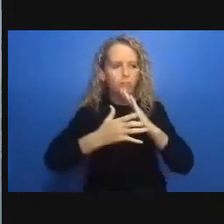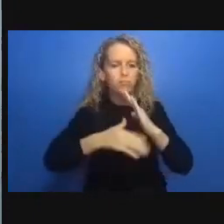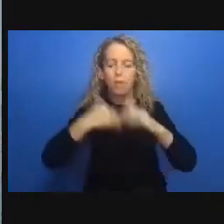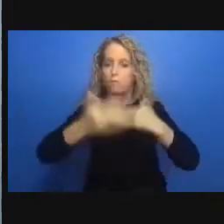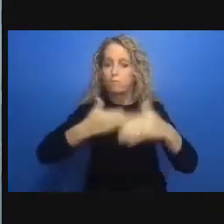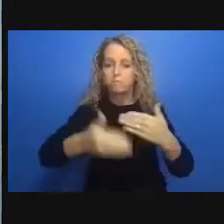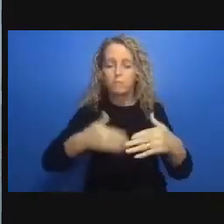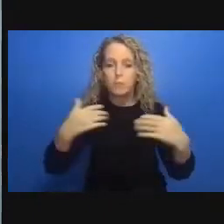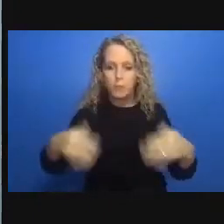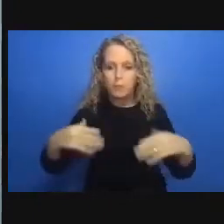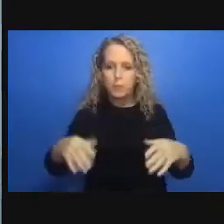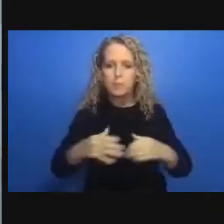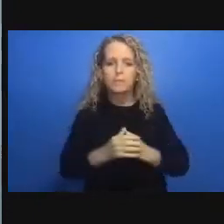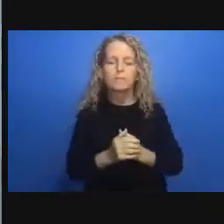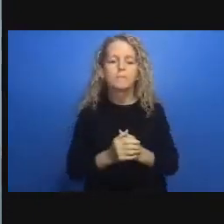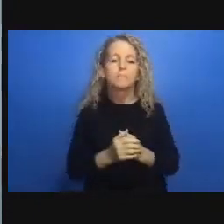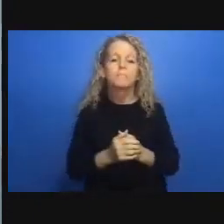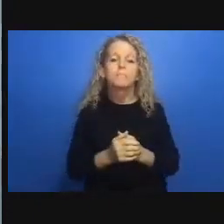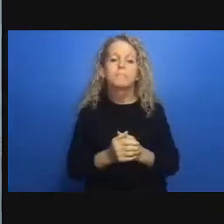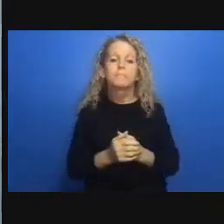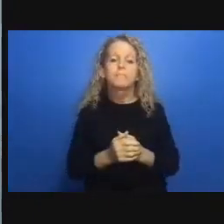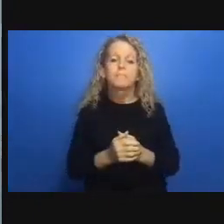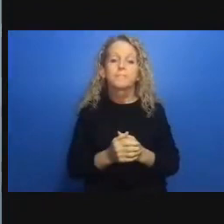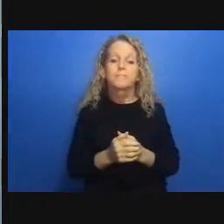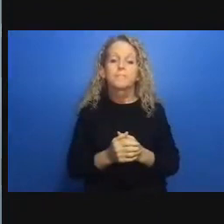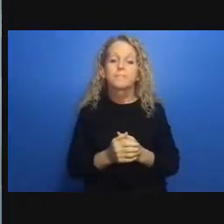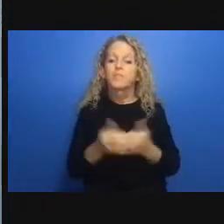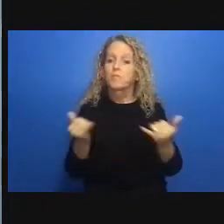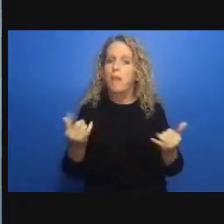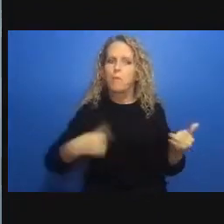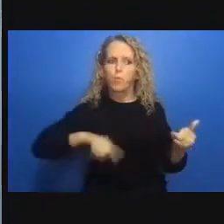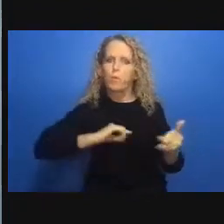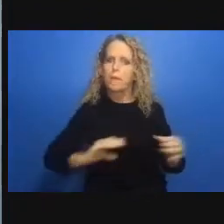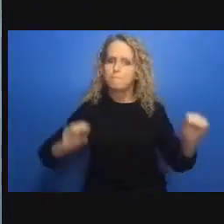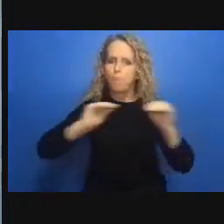COVID-19 has caused us to pay much more attention to these things.